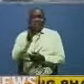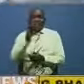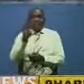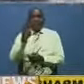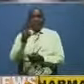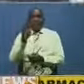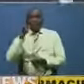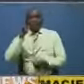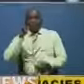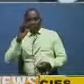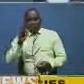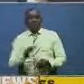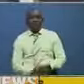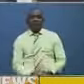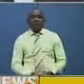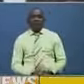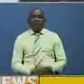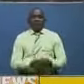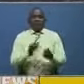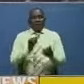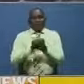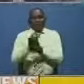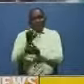224,884 are females. Of the